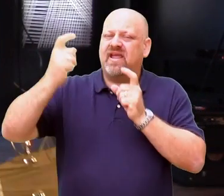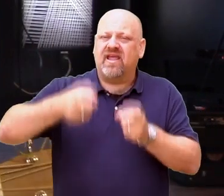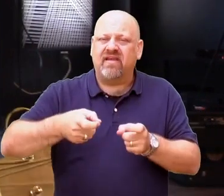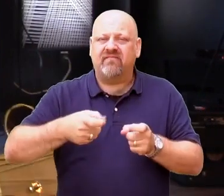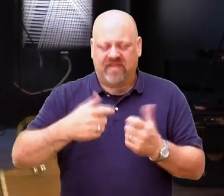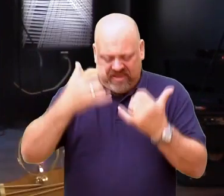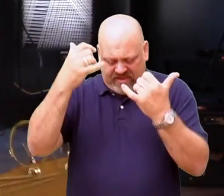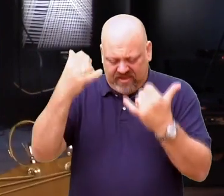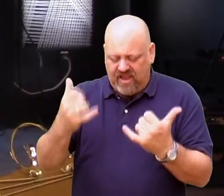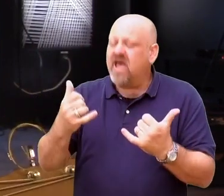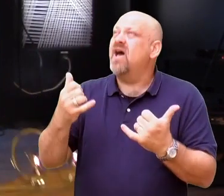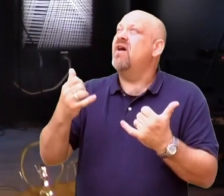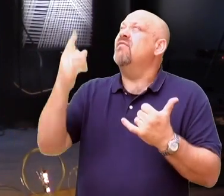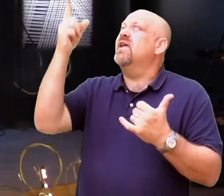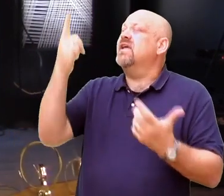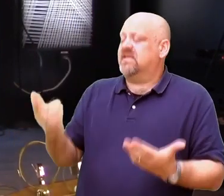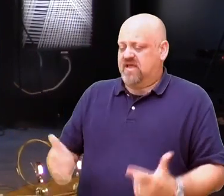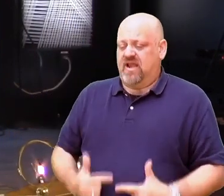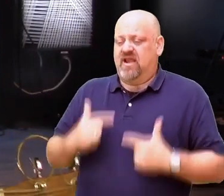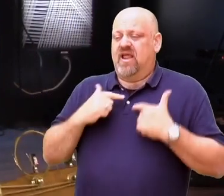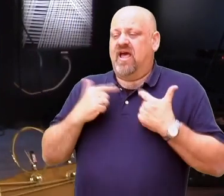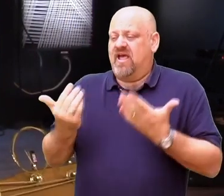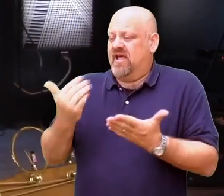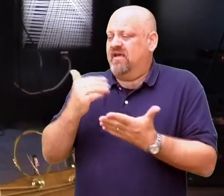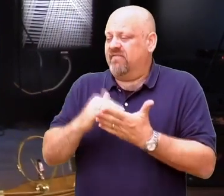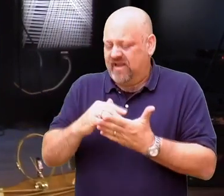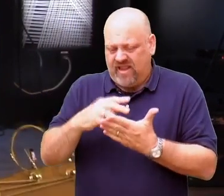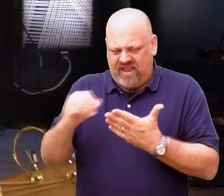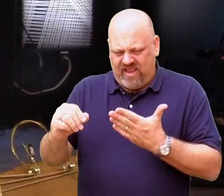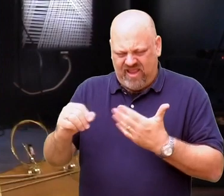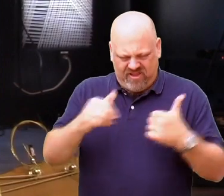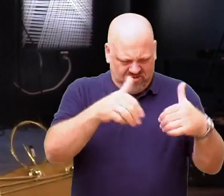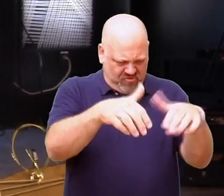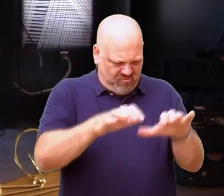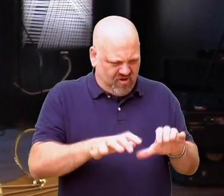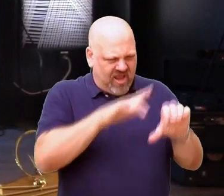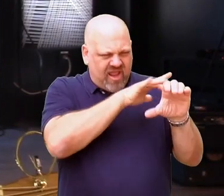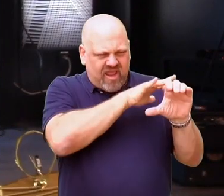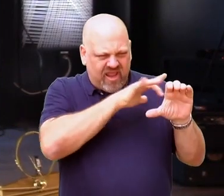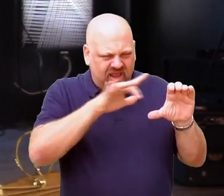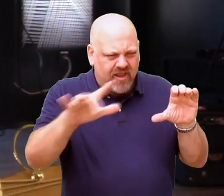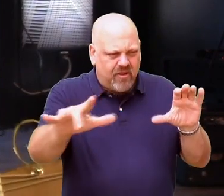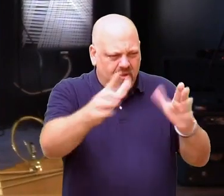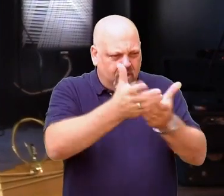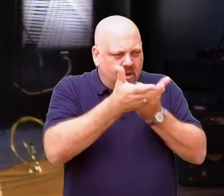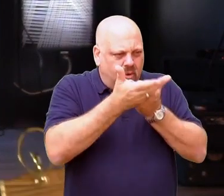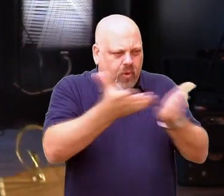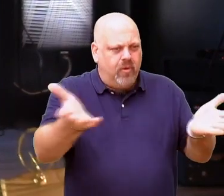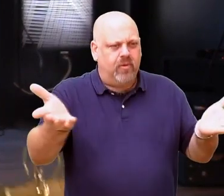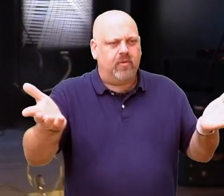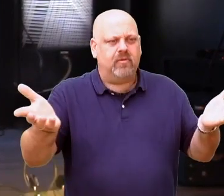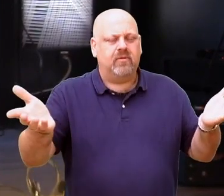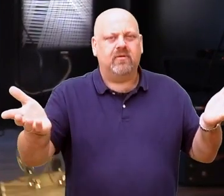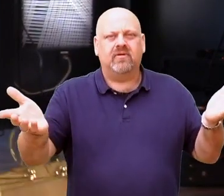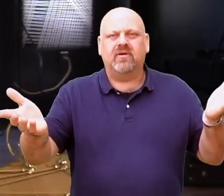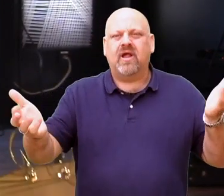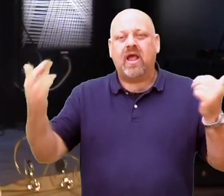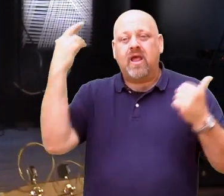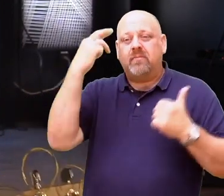gave. But now He's alive, and there's an empty grave.